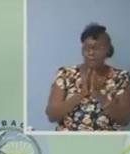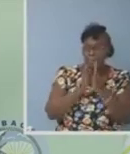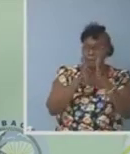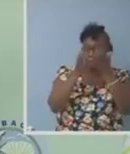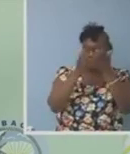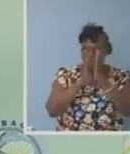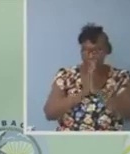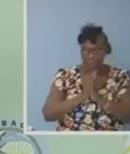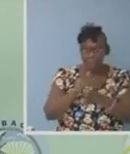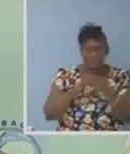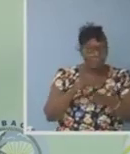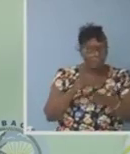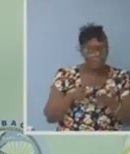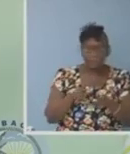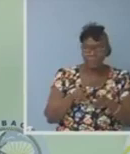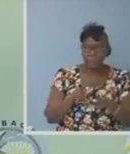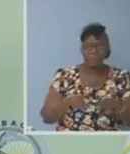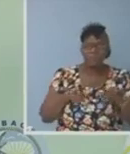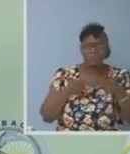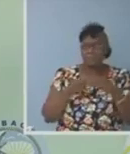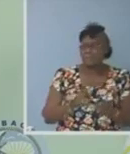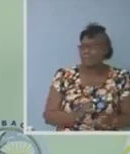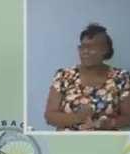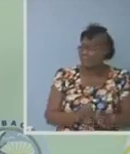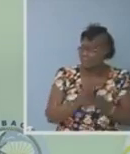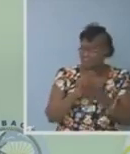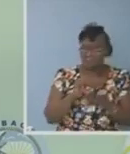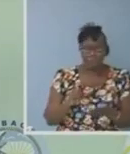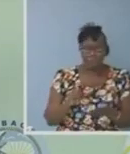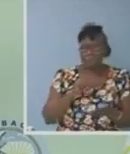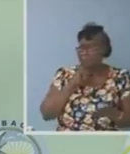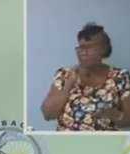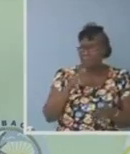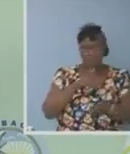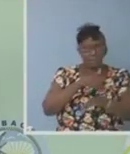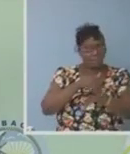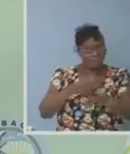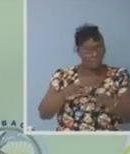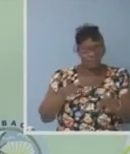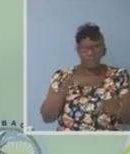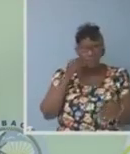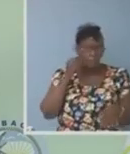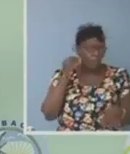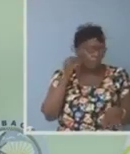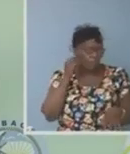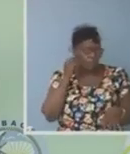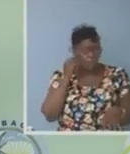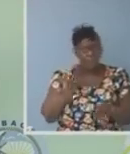community to, given the provisions put in place, for them to preserve